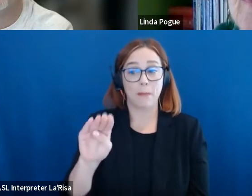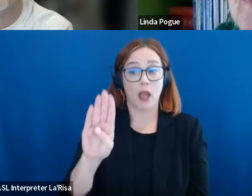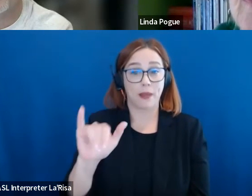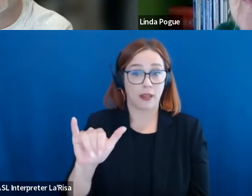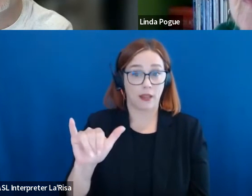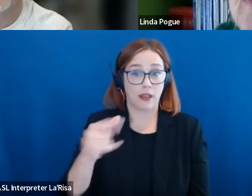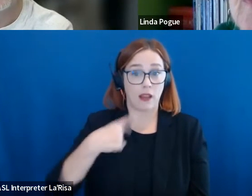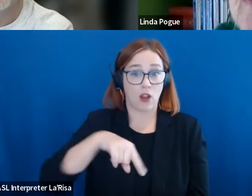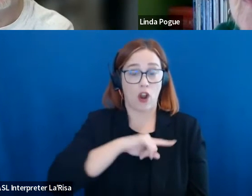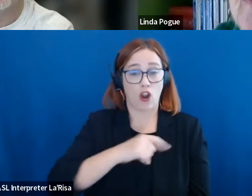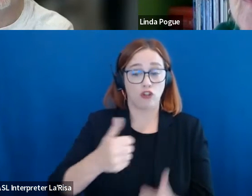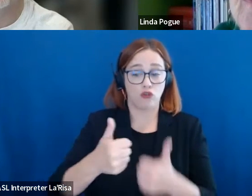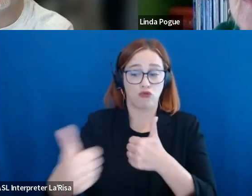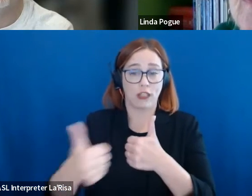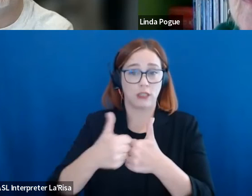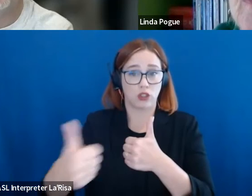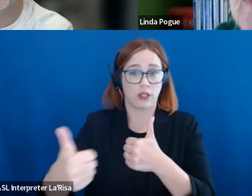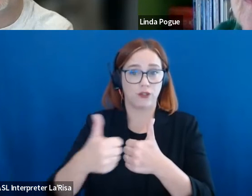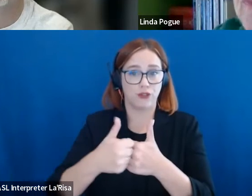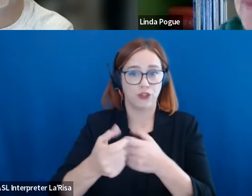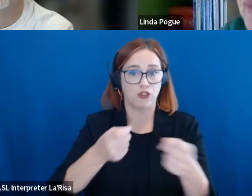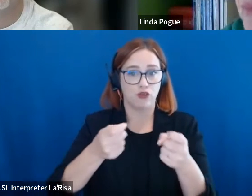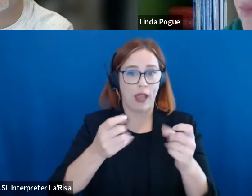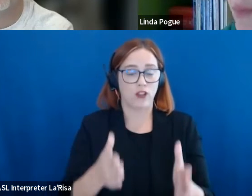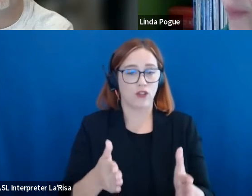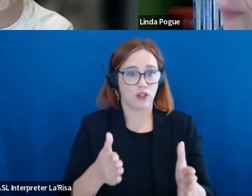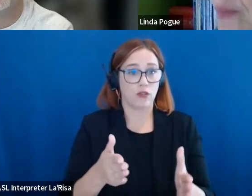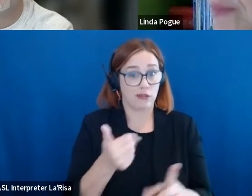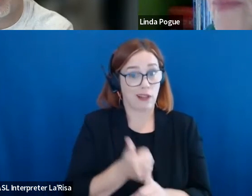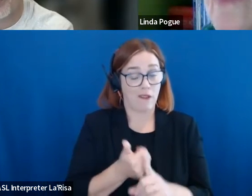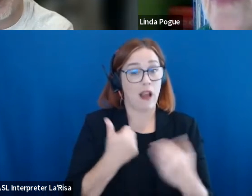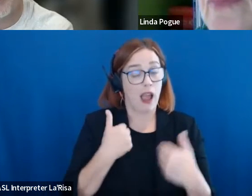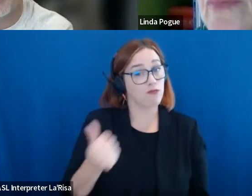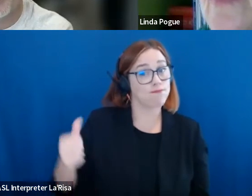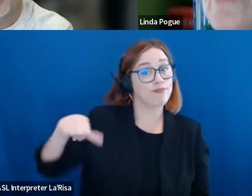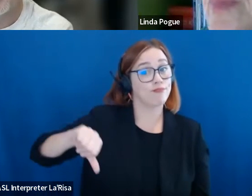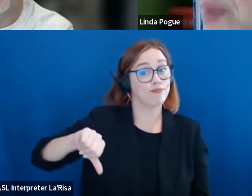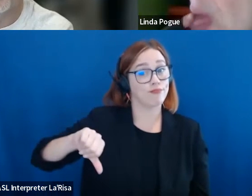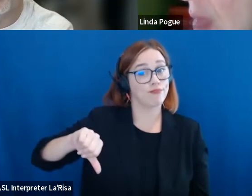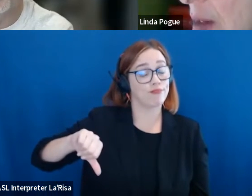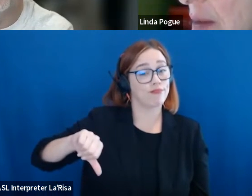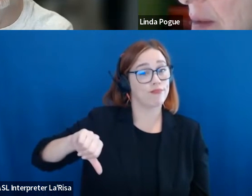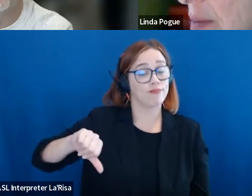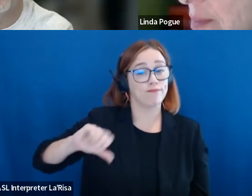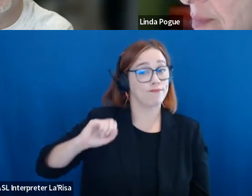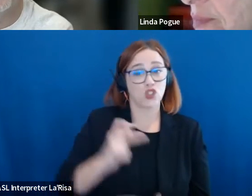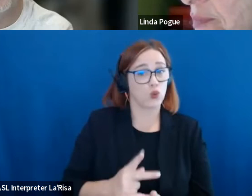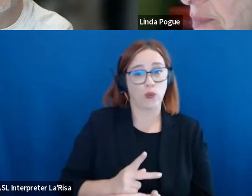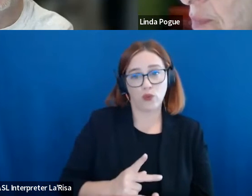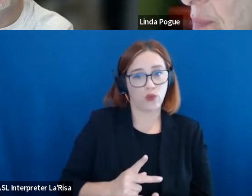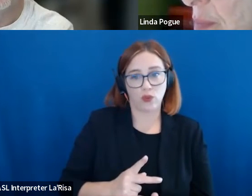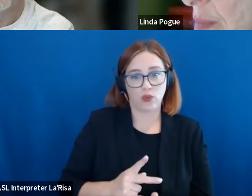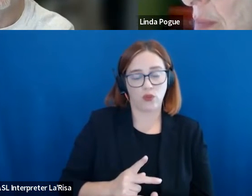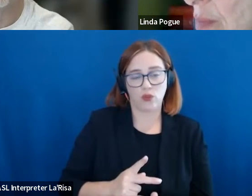turned people down because she did not feel they were of the right temperament to